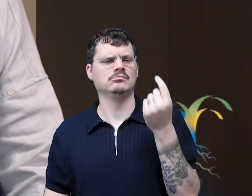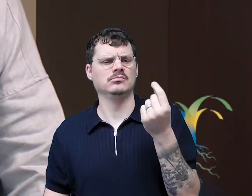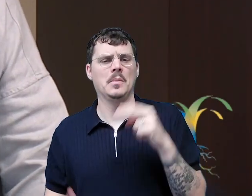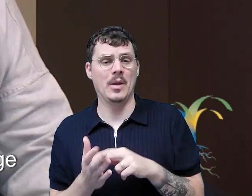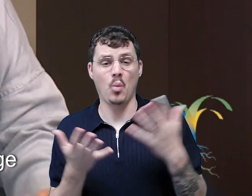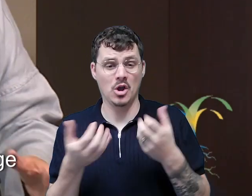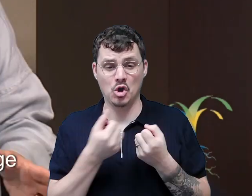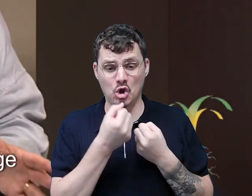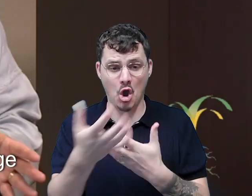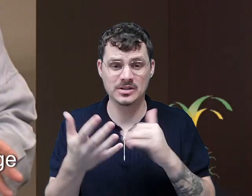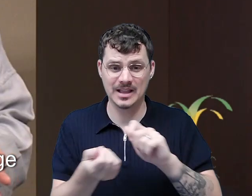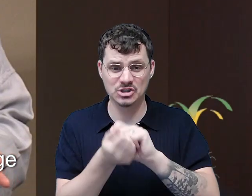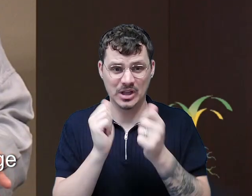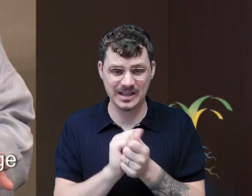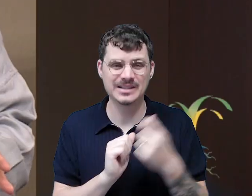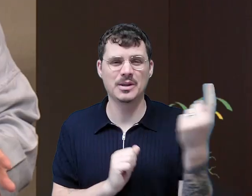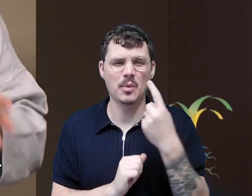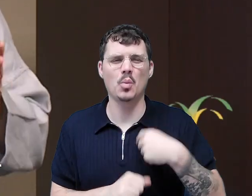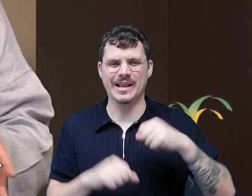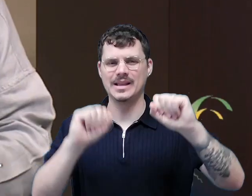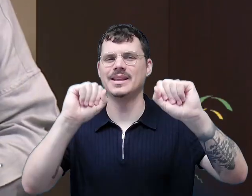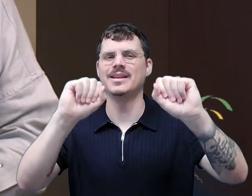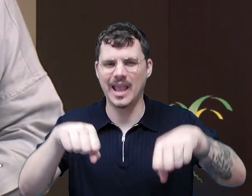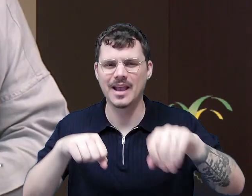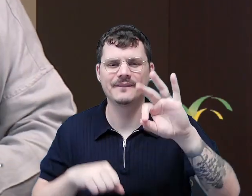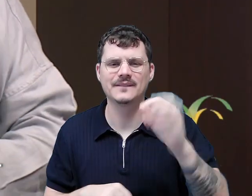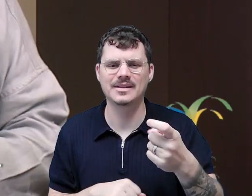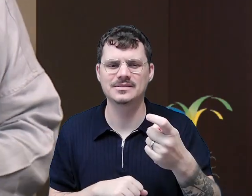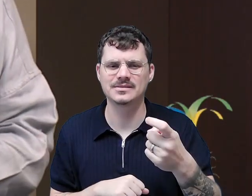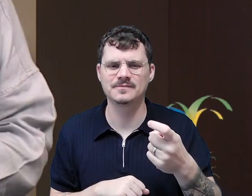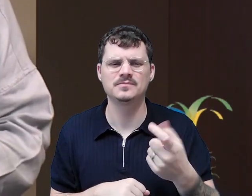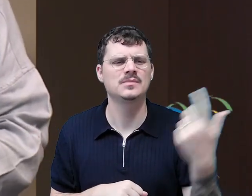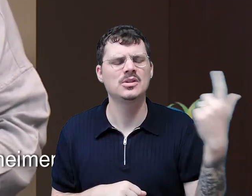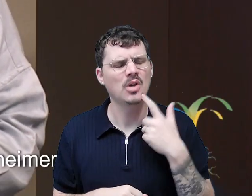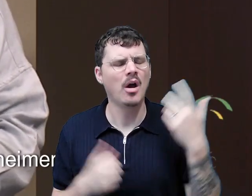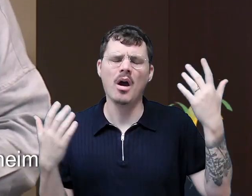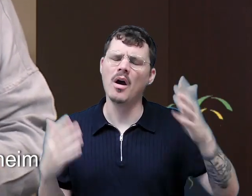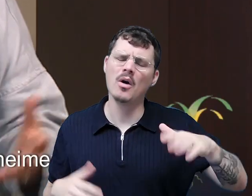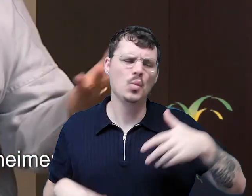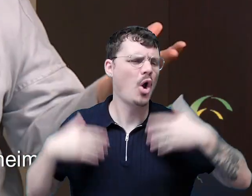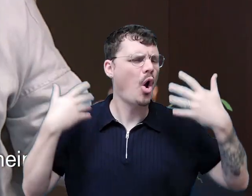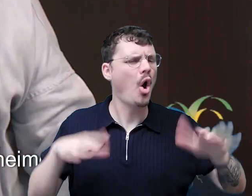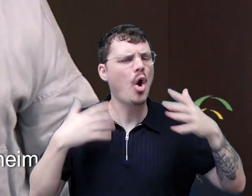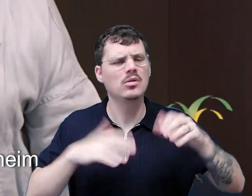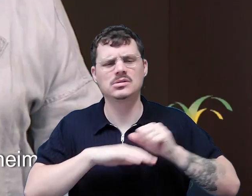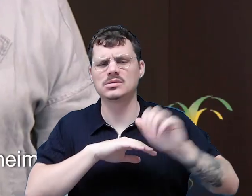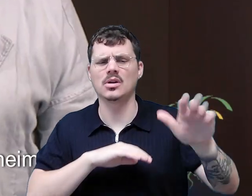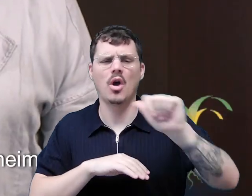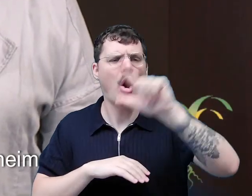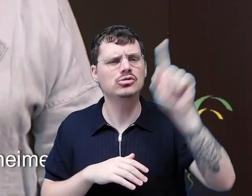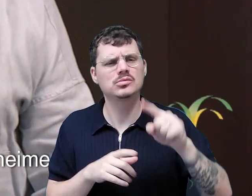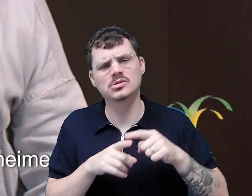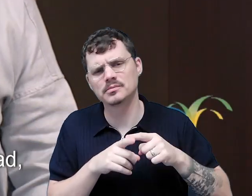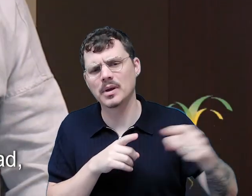us? Whatever's caused this change is something that we can fix. Well, we already sent her to